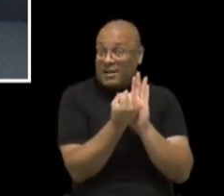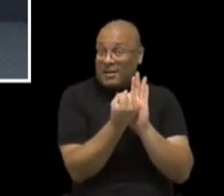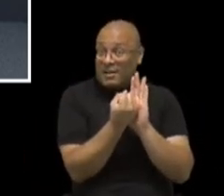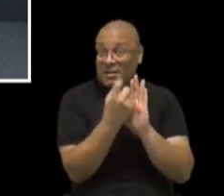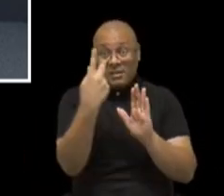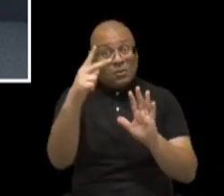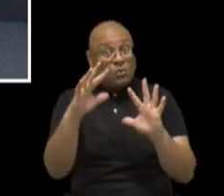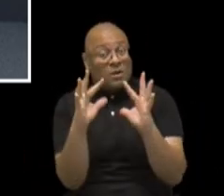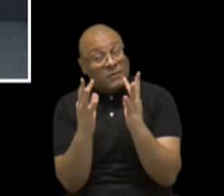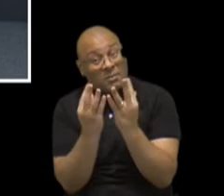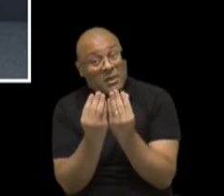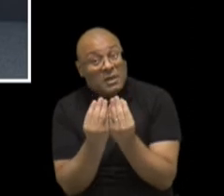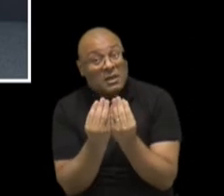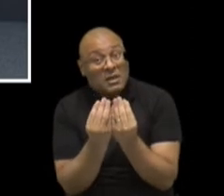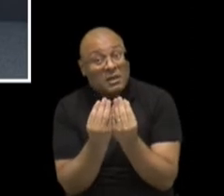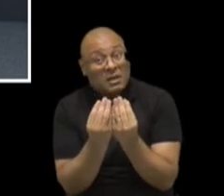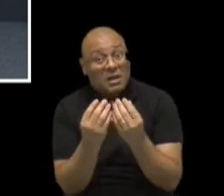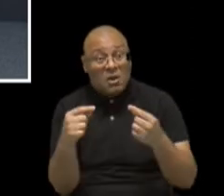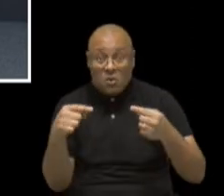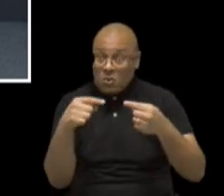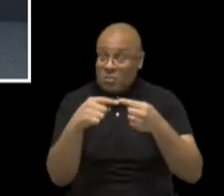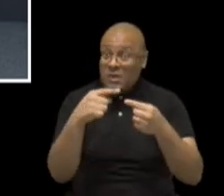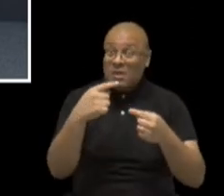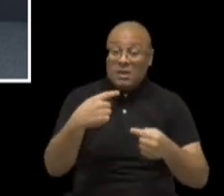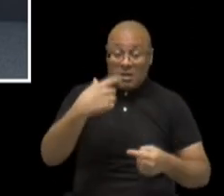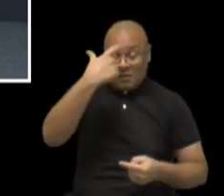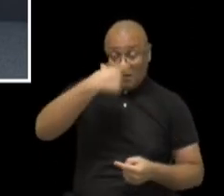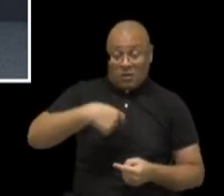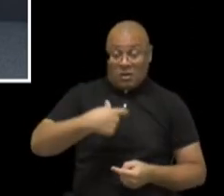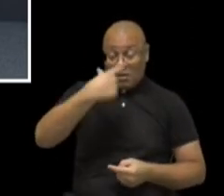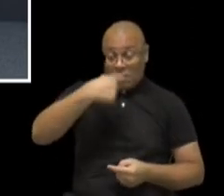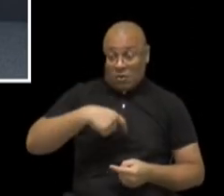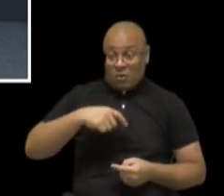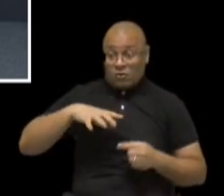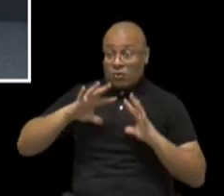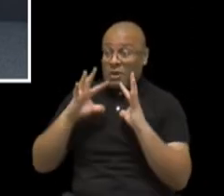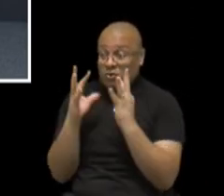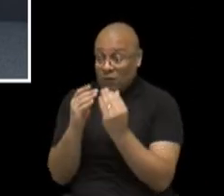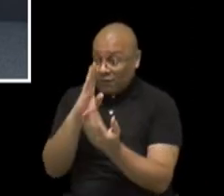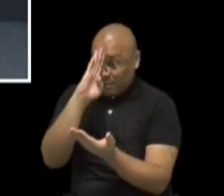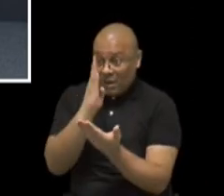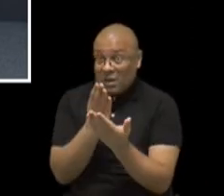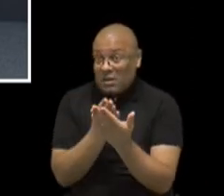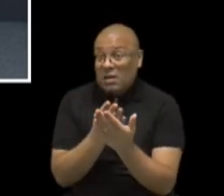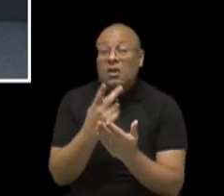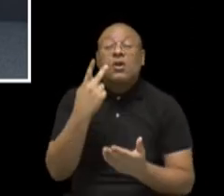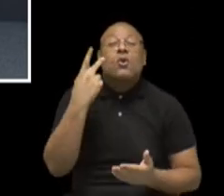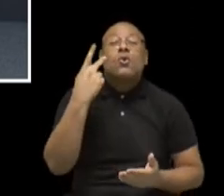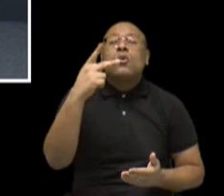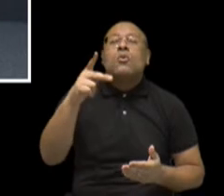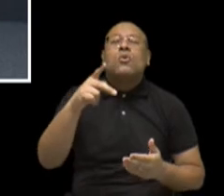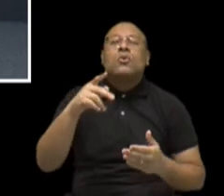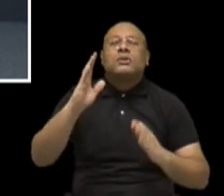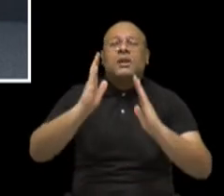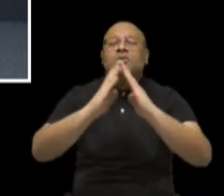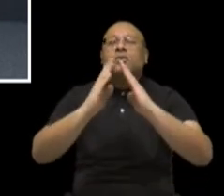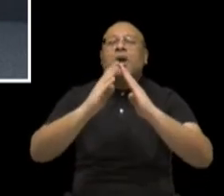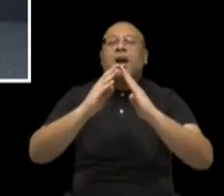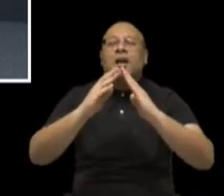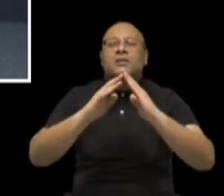family also, is about who we are, so in what we believe. So how are you sustainable at home?